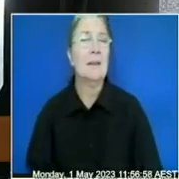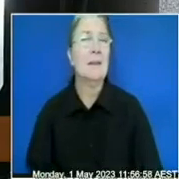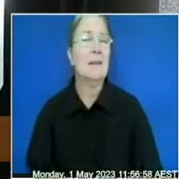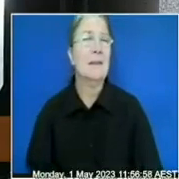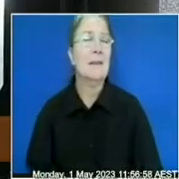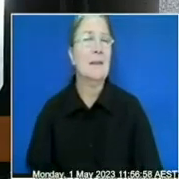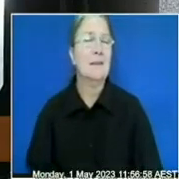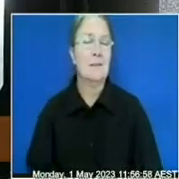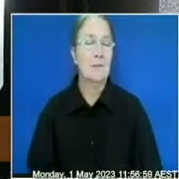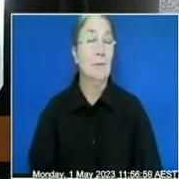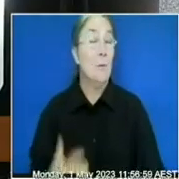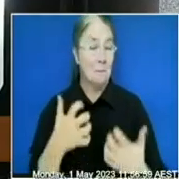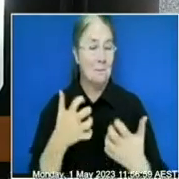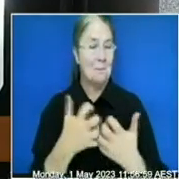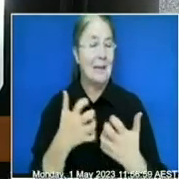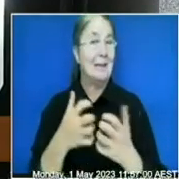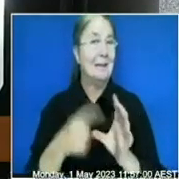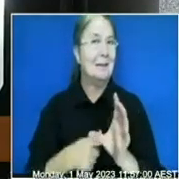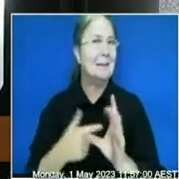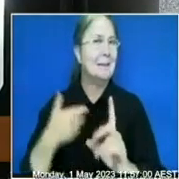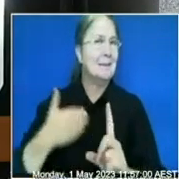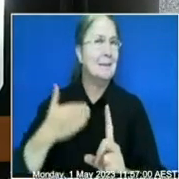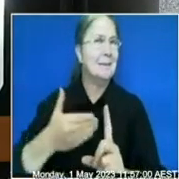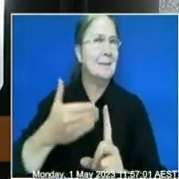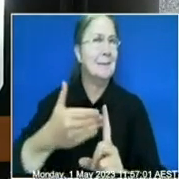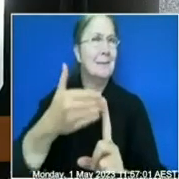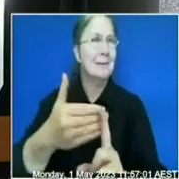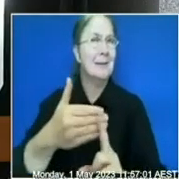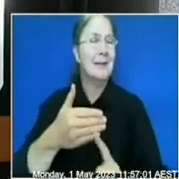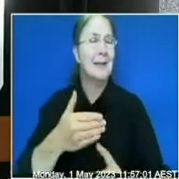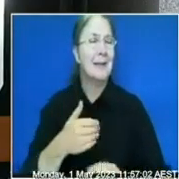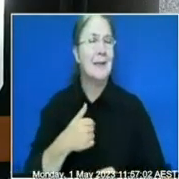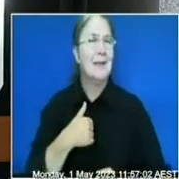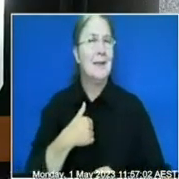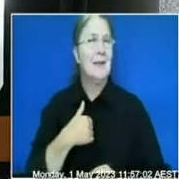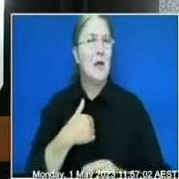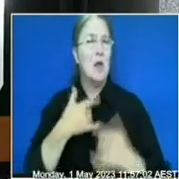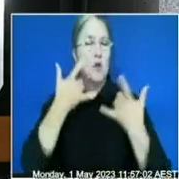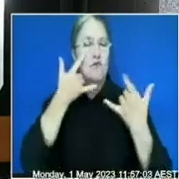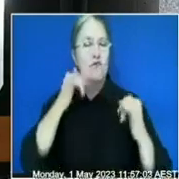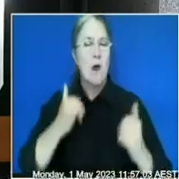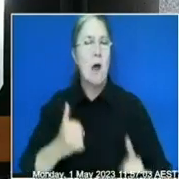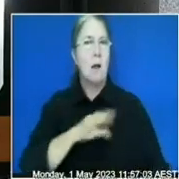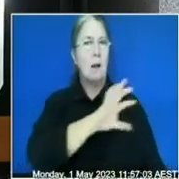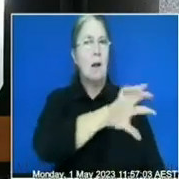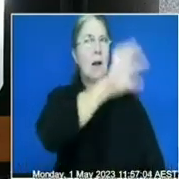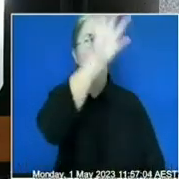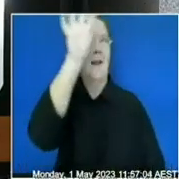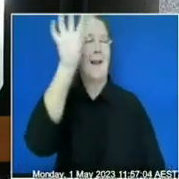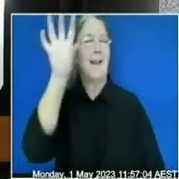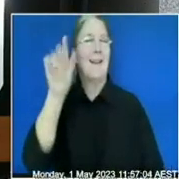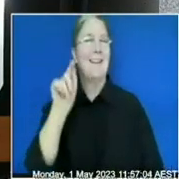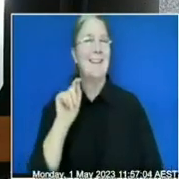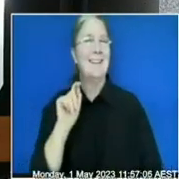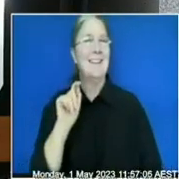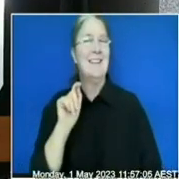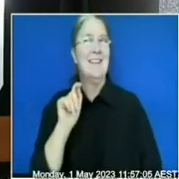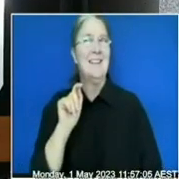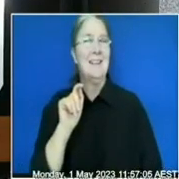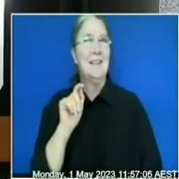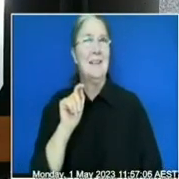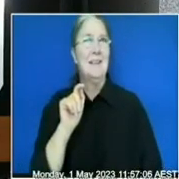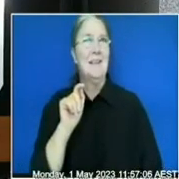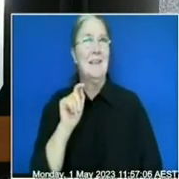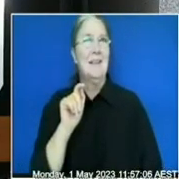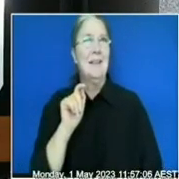unlikely to inform the design of the